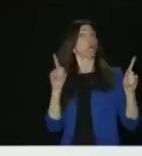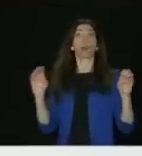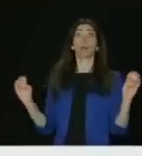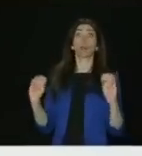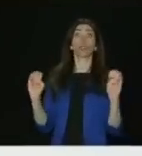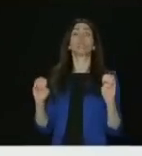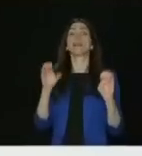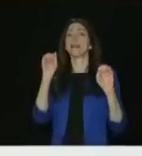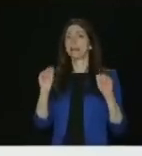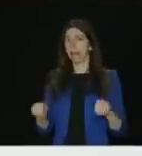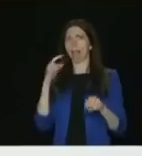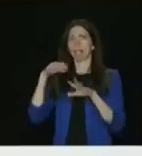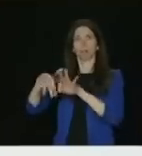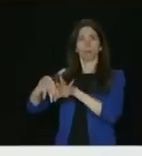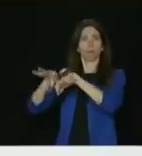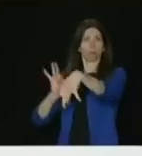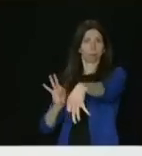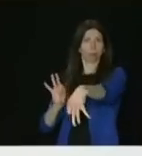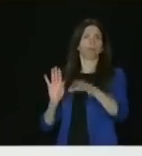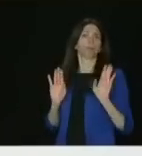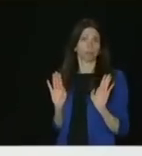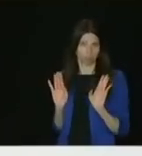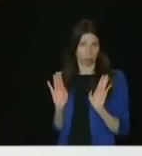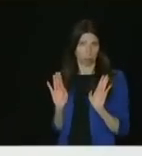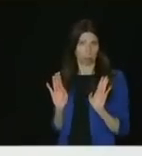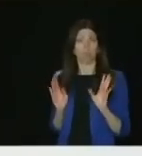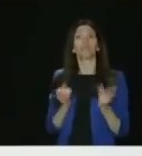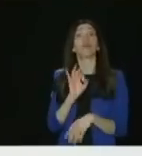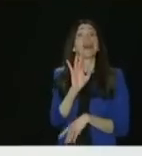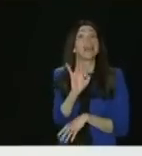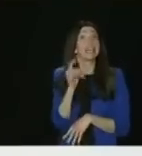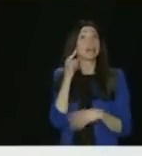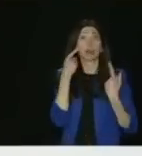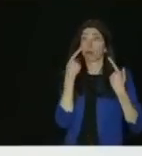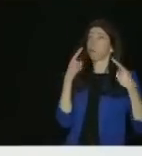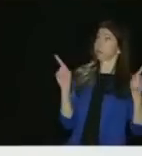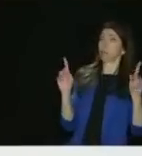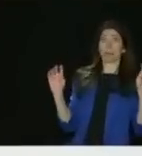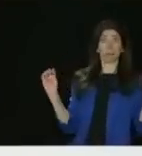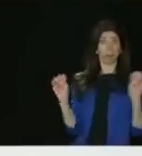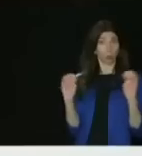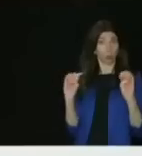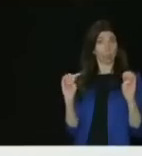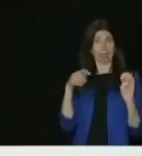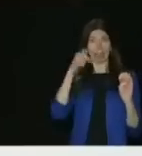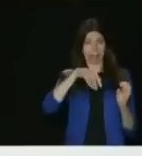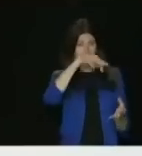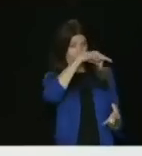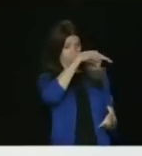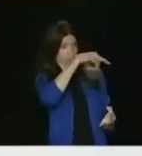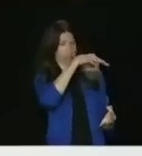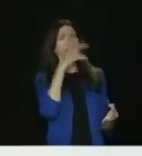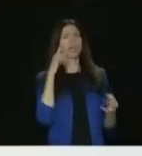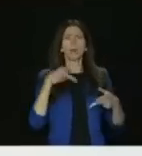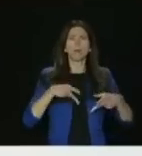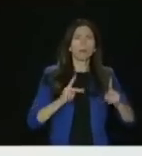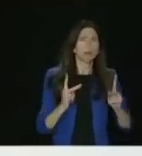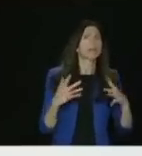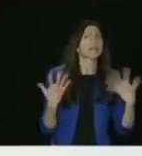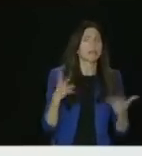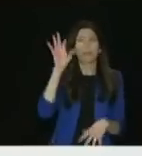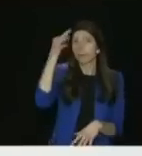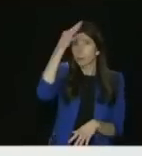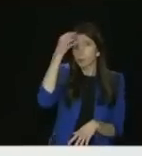clearly in the Act. Once an emergency is declared, the Emergencies Act permits the federal government to make